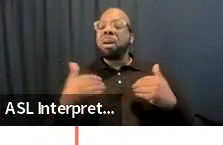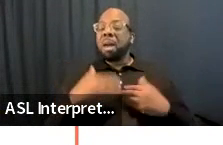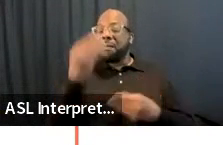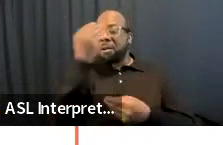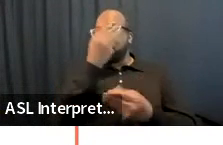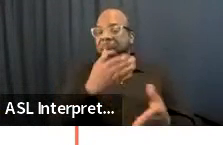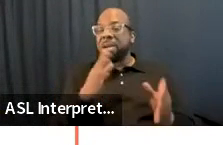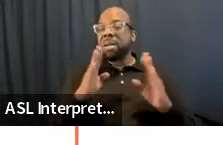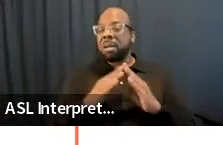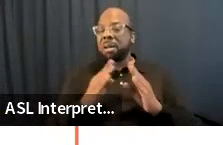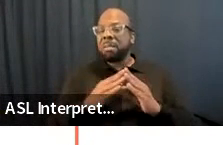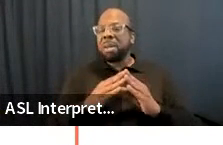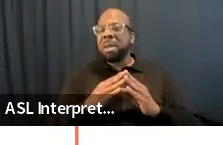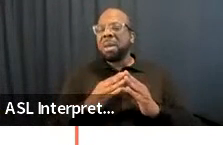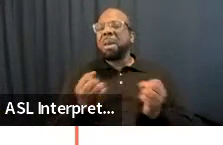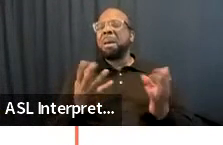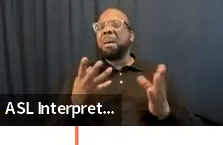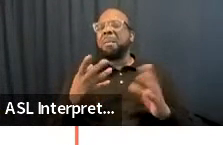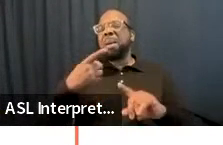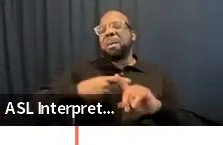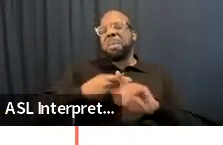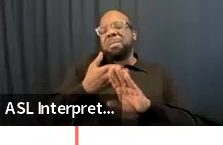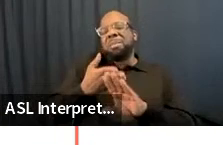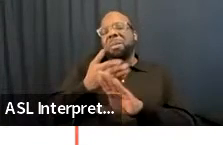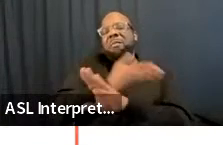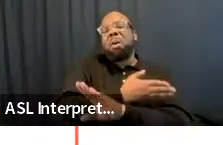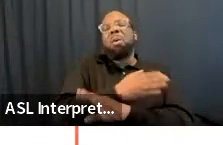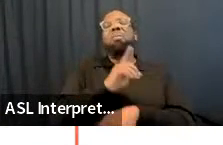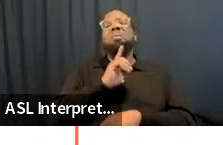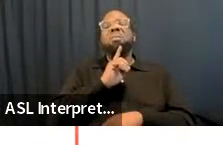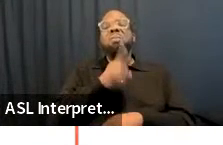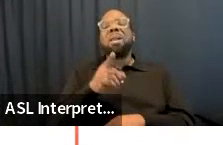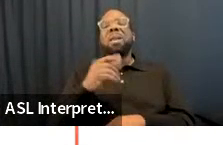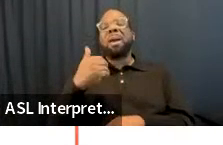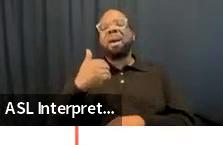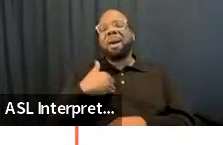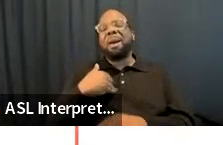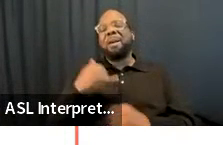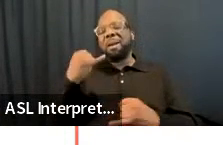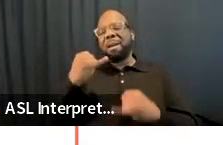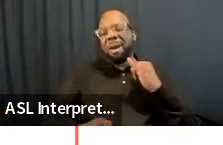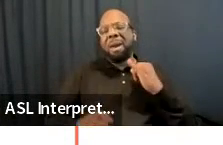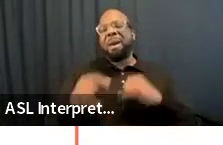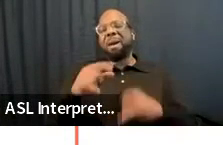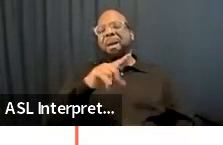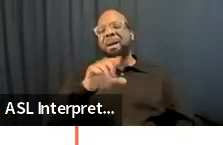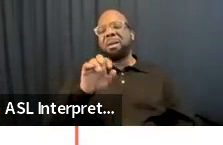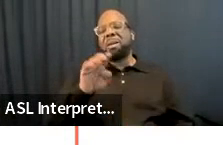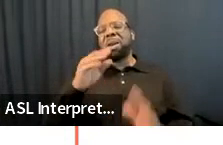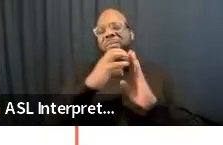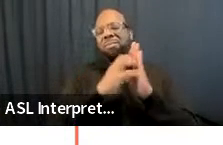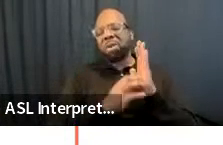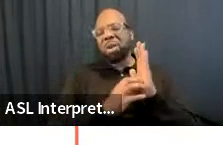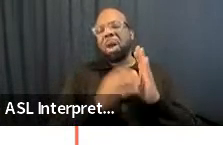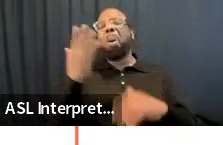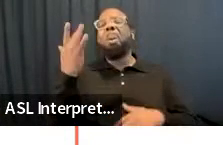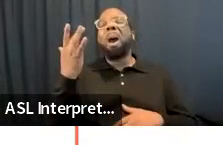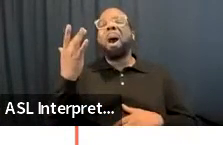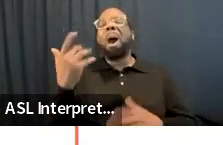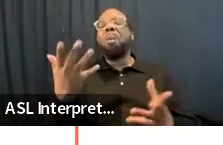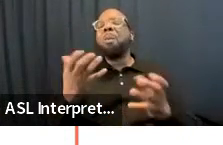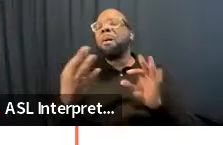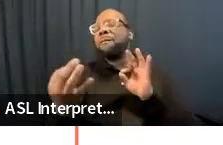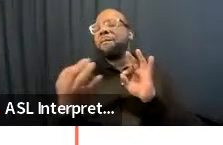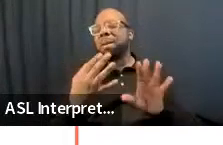sessions several months ahead of when we will actually have the finalized zoning text, precisely because we want feedback, we